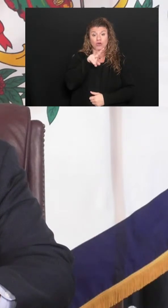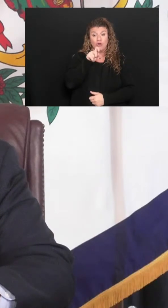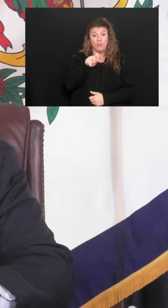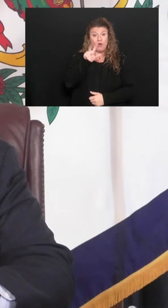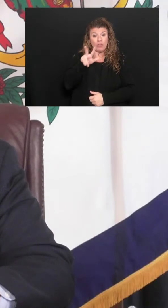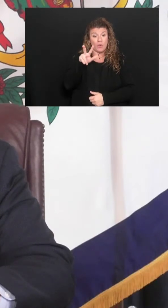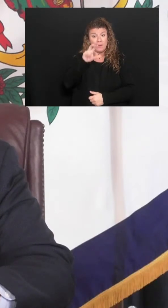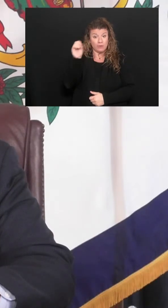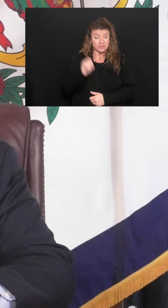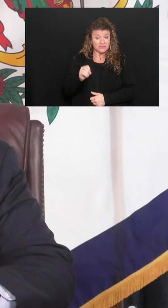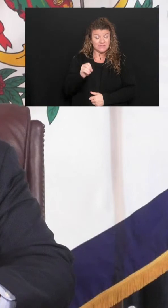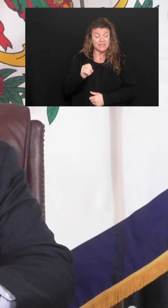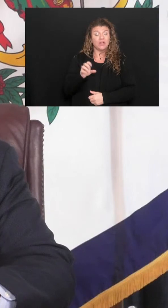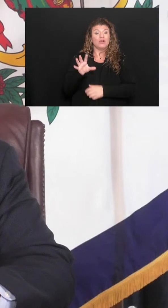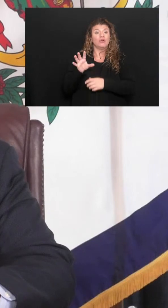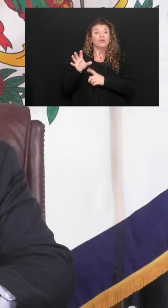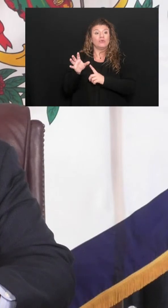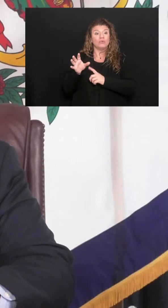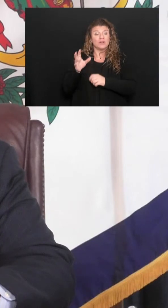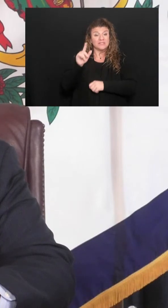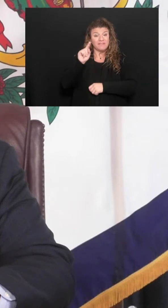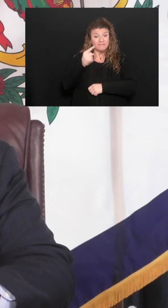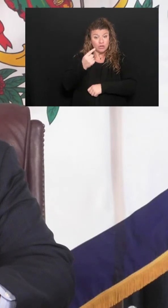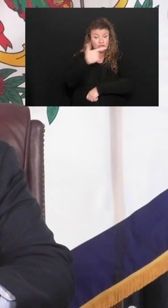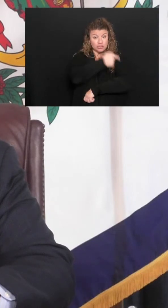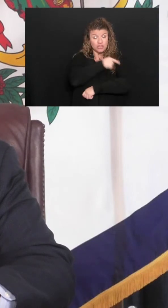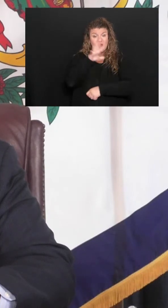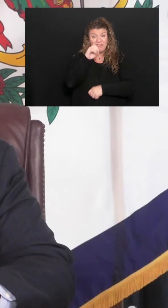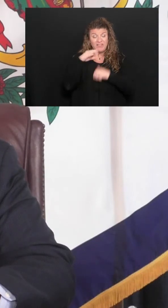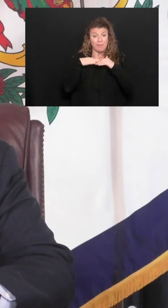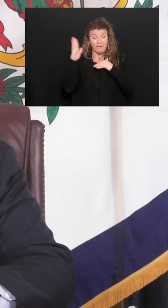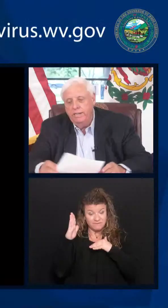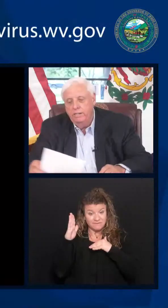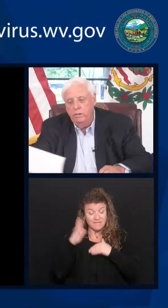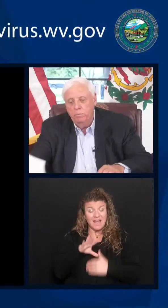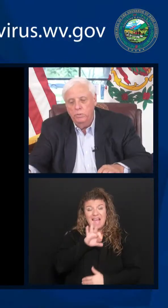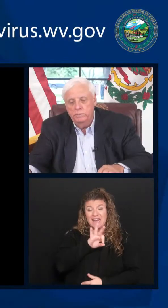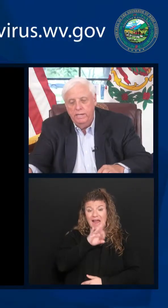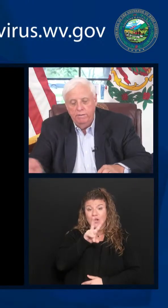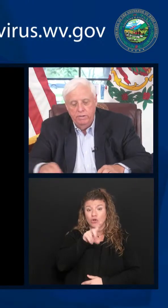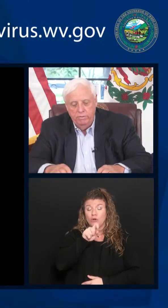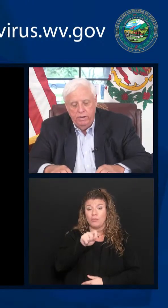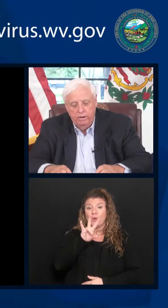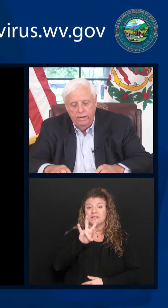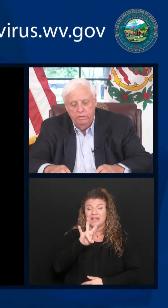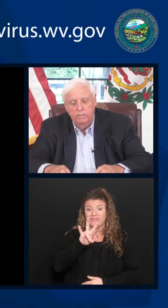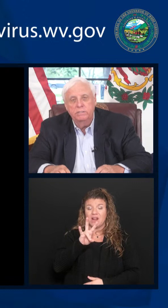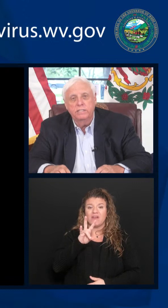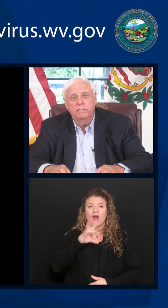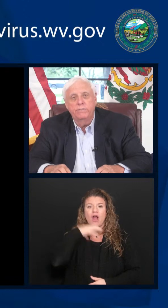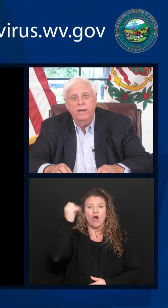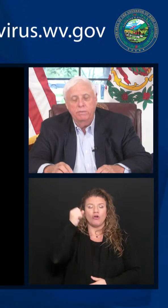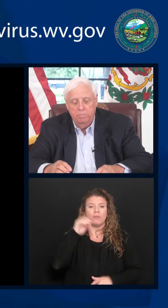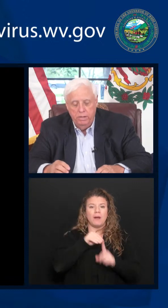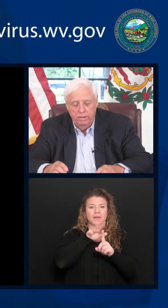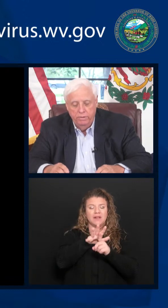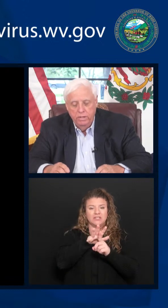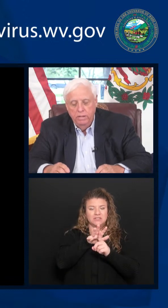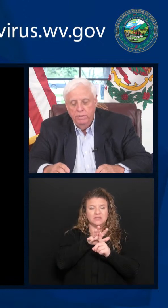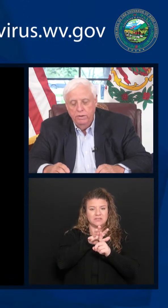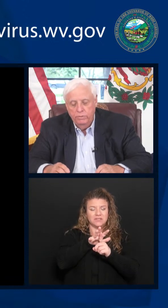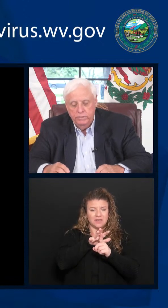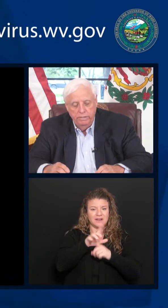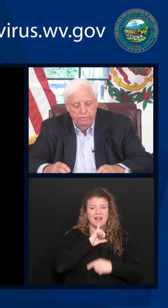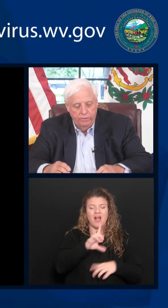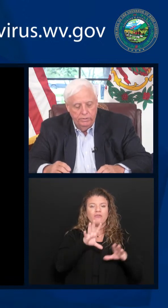that have received the first shot that are 50 and above, and 92.7% of our elderly 65 and above